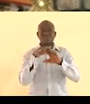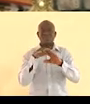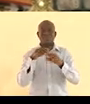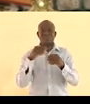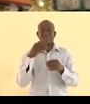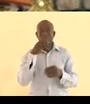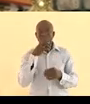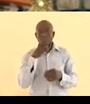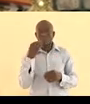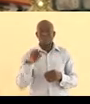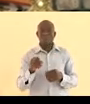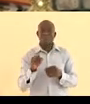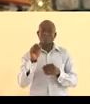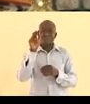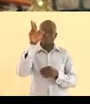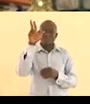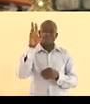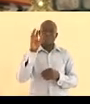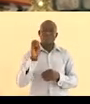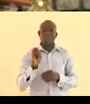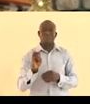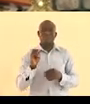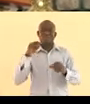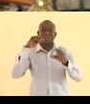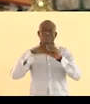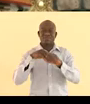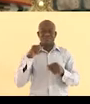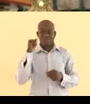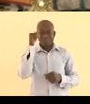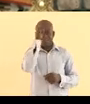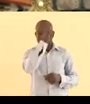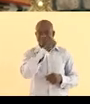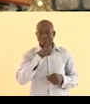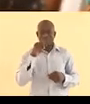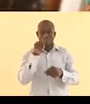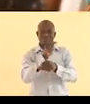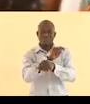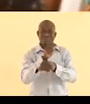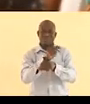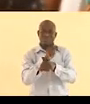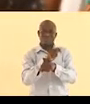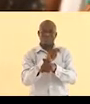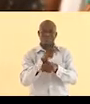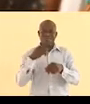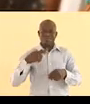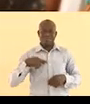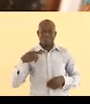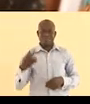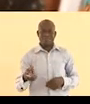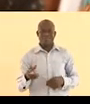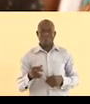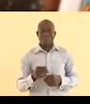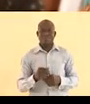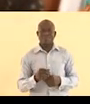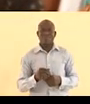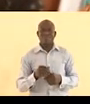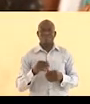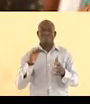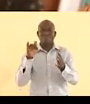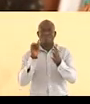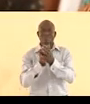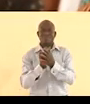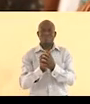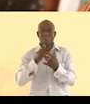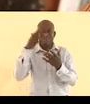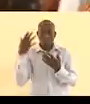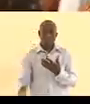30, in the eyes of the world and of the African traditional religion, that's a wasted life, isn't it? That life